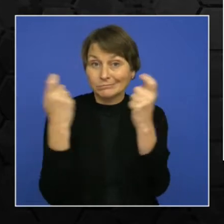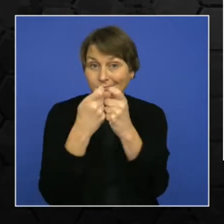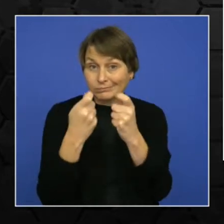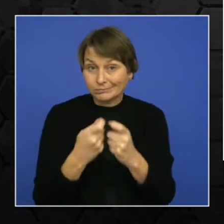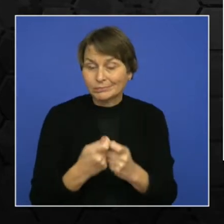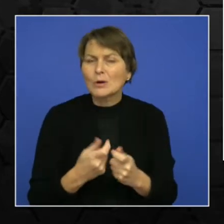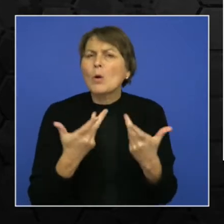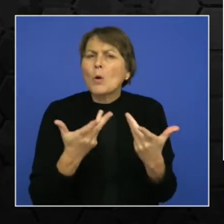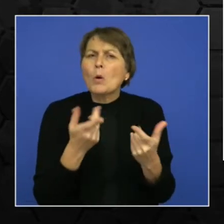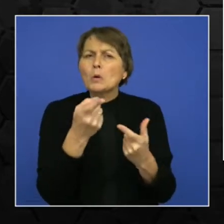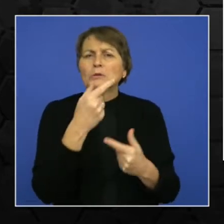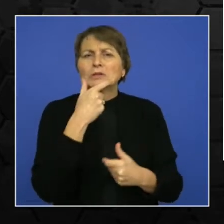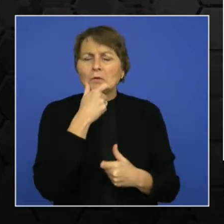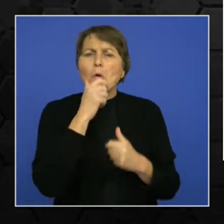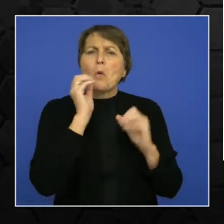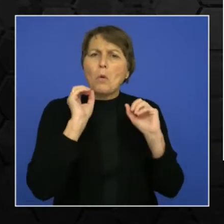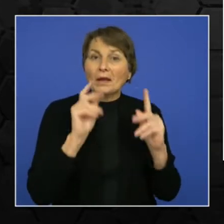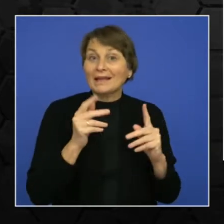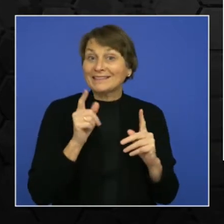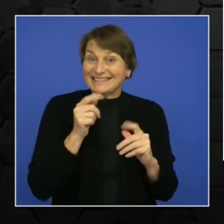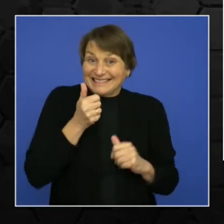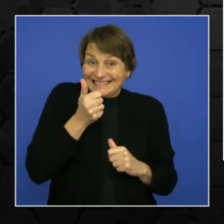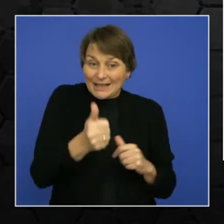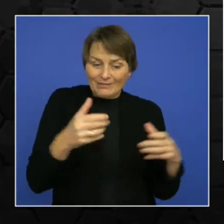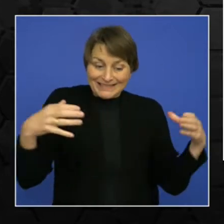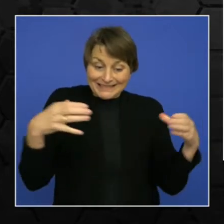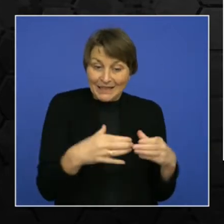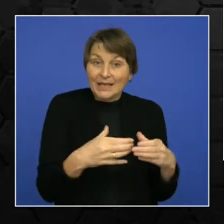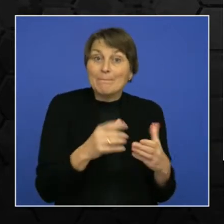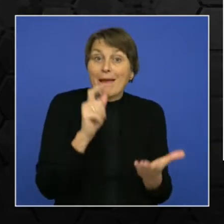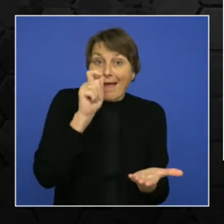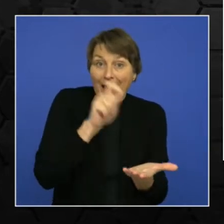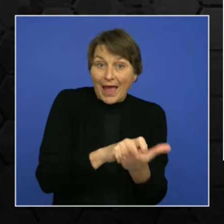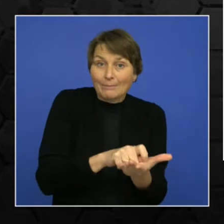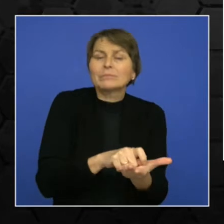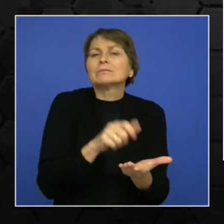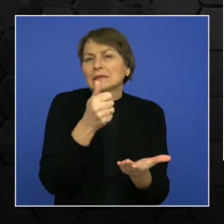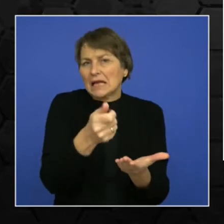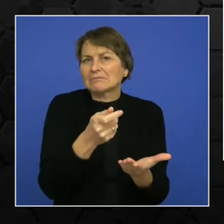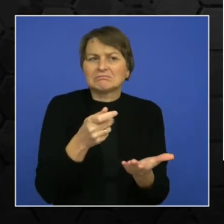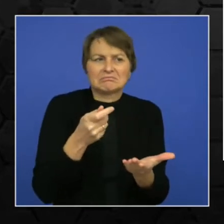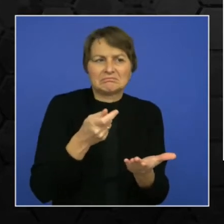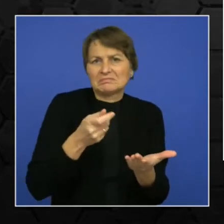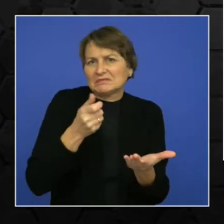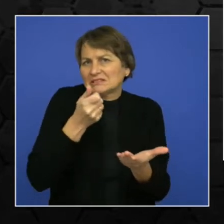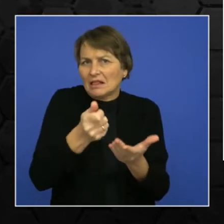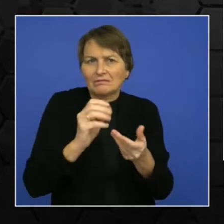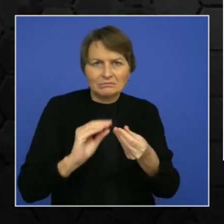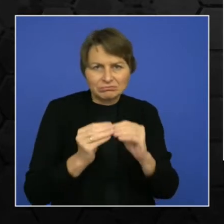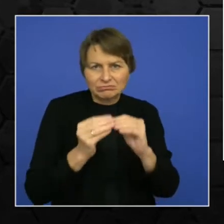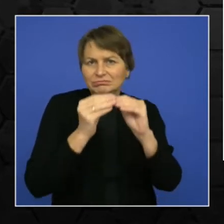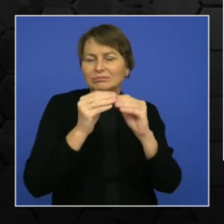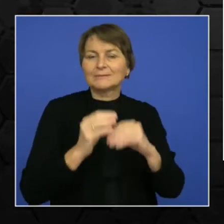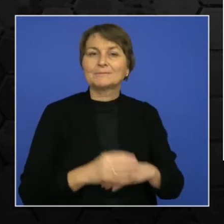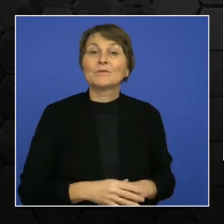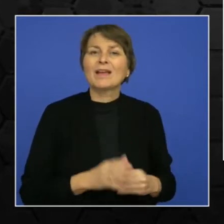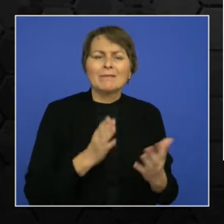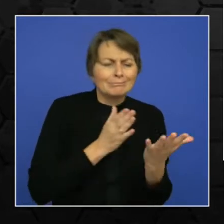own Teams application as well. The best part of this is that there are particular channels where you can channel your bot to